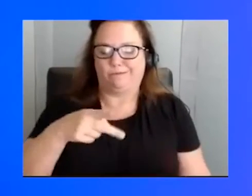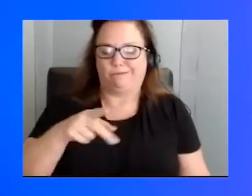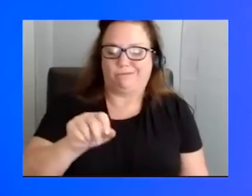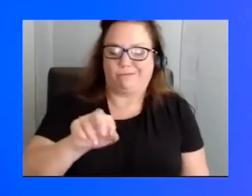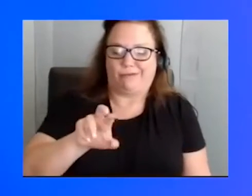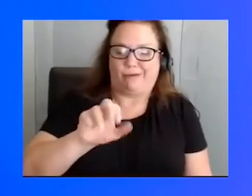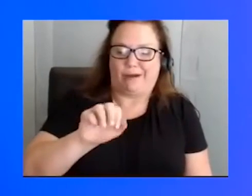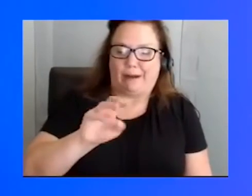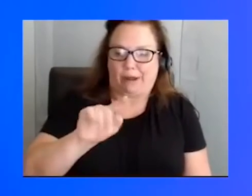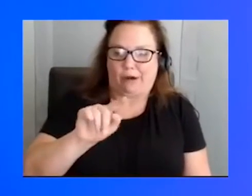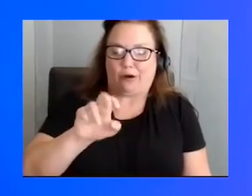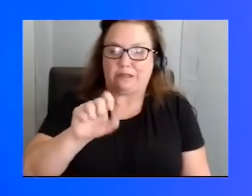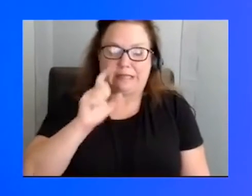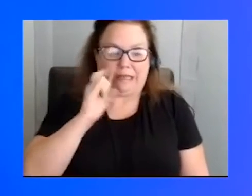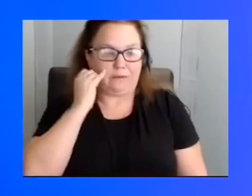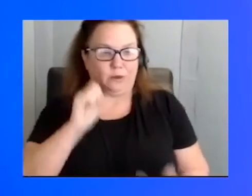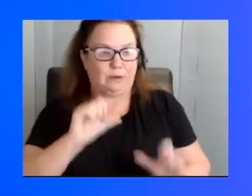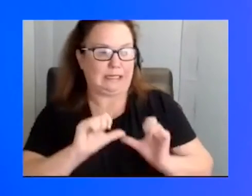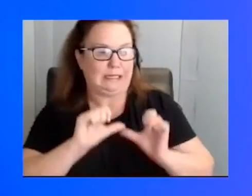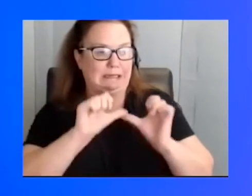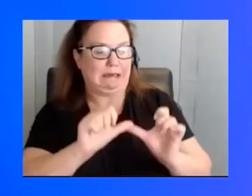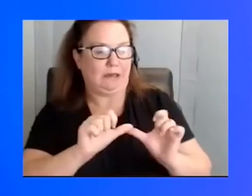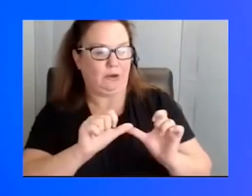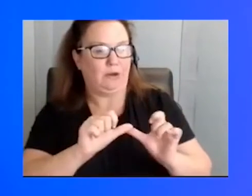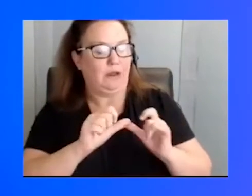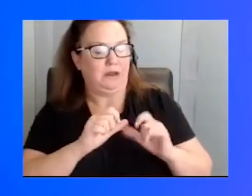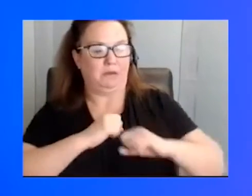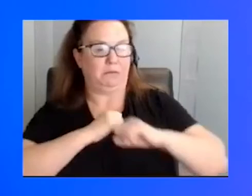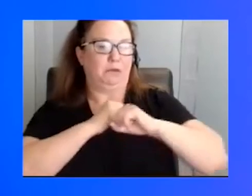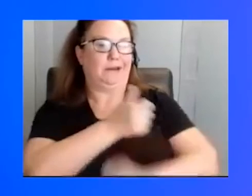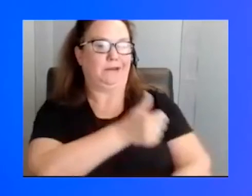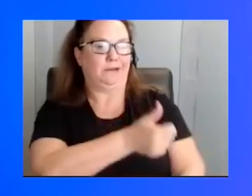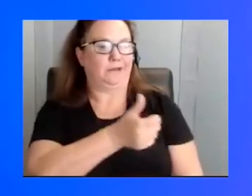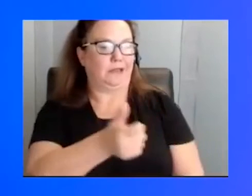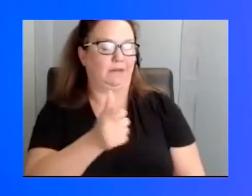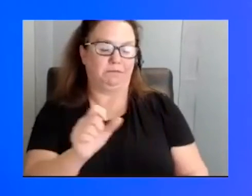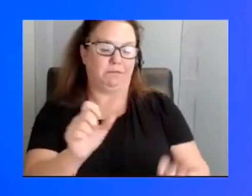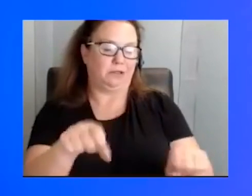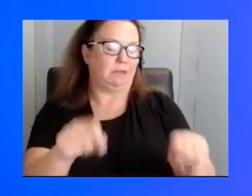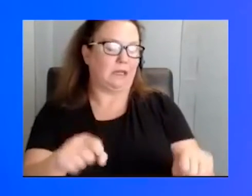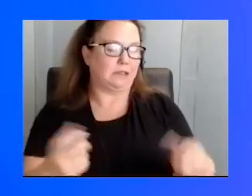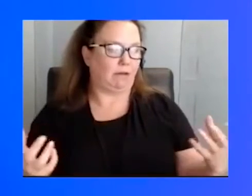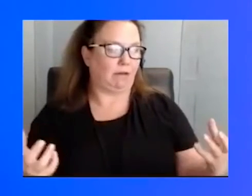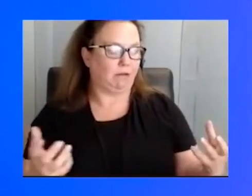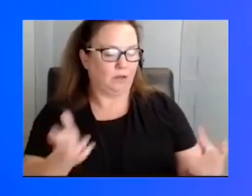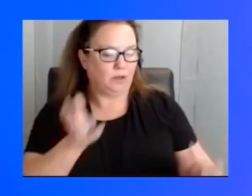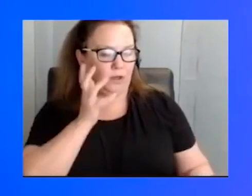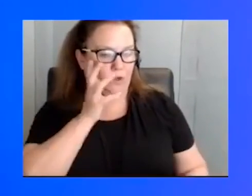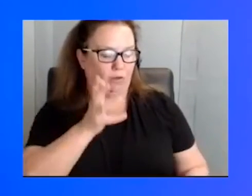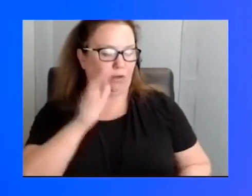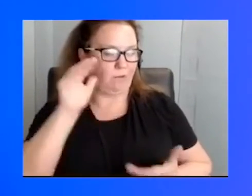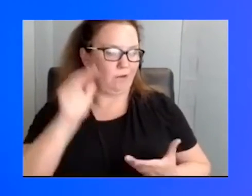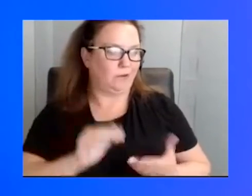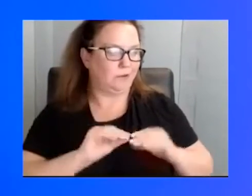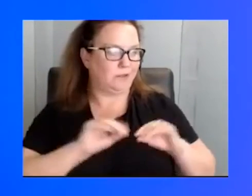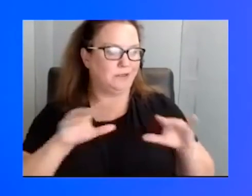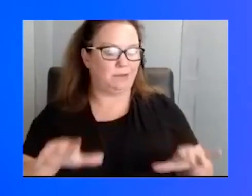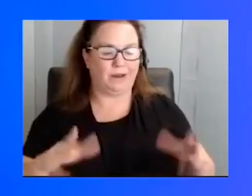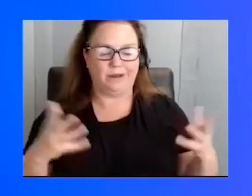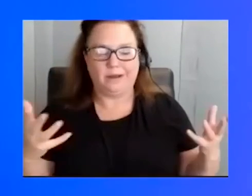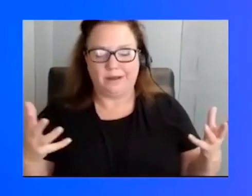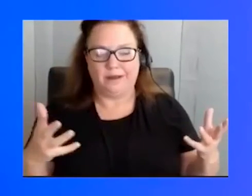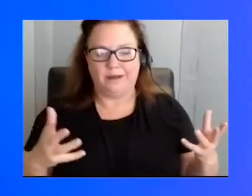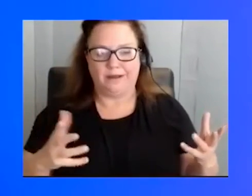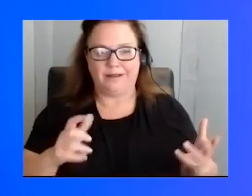if you can continue to make and have protections as much as possible, you are going to be able to reduce the spread. And that is those